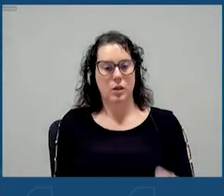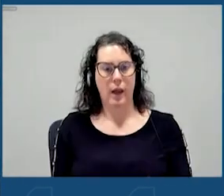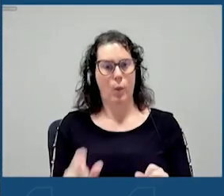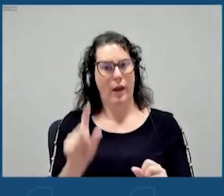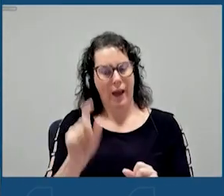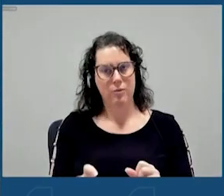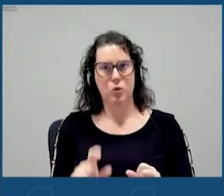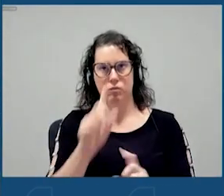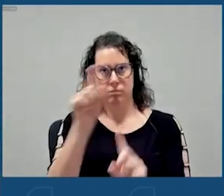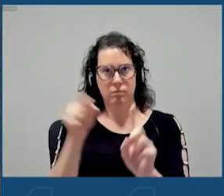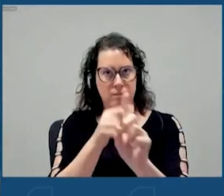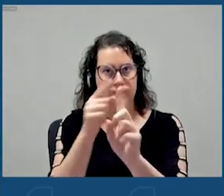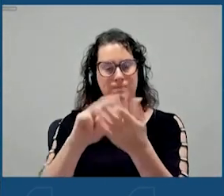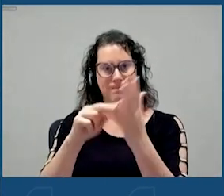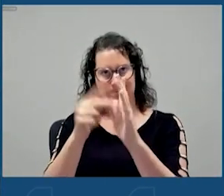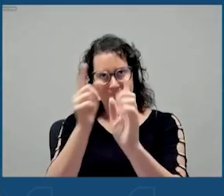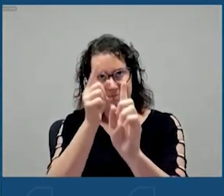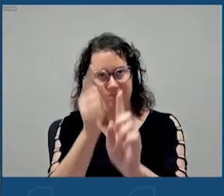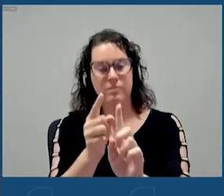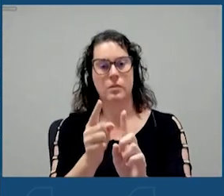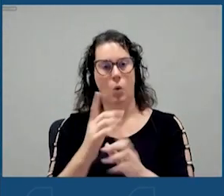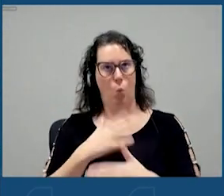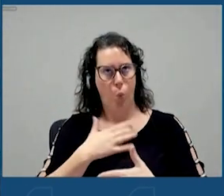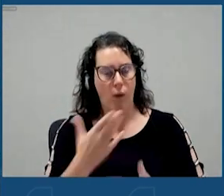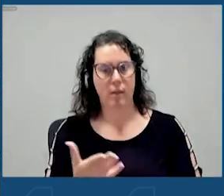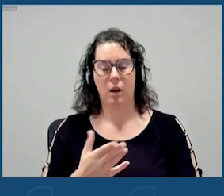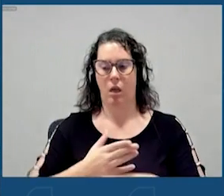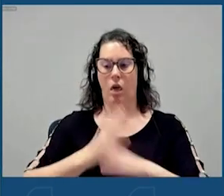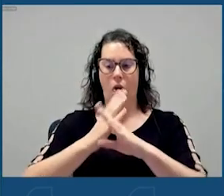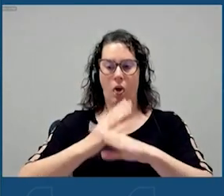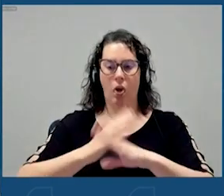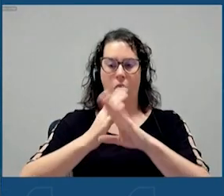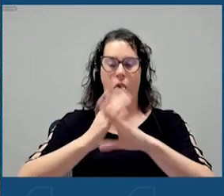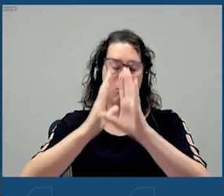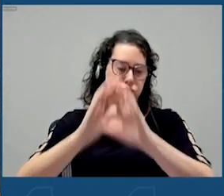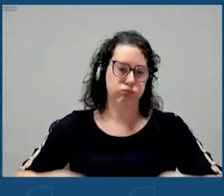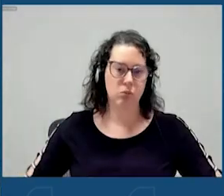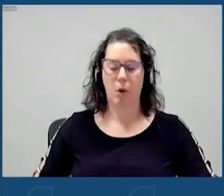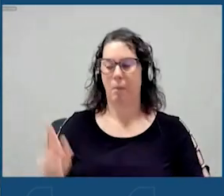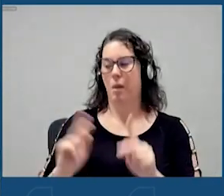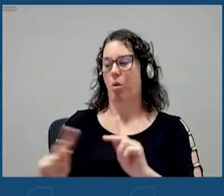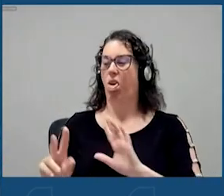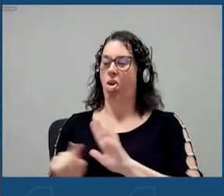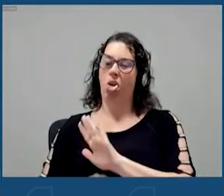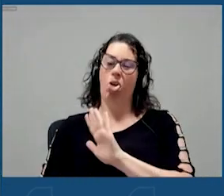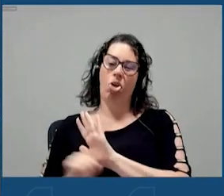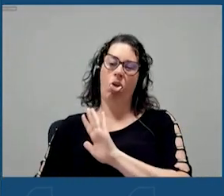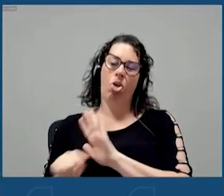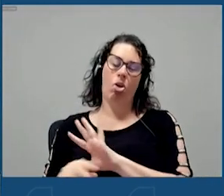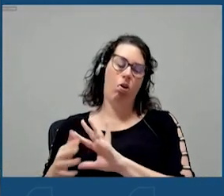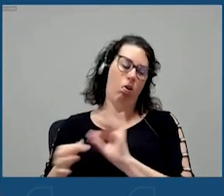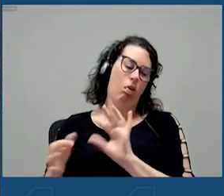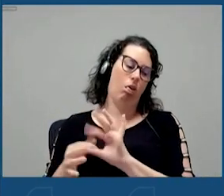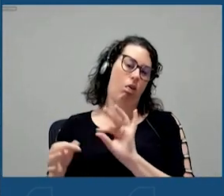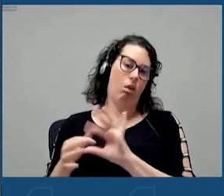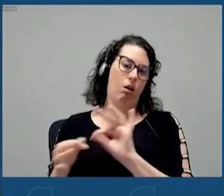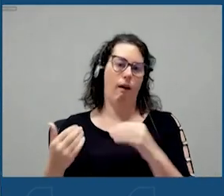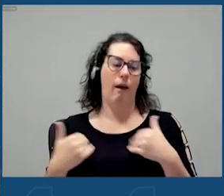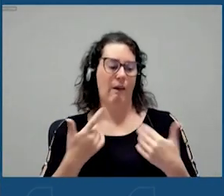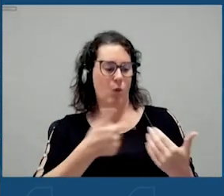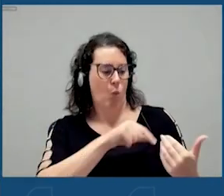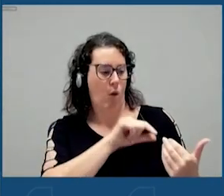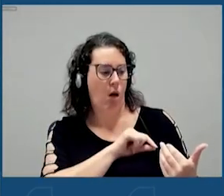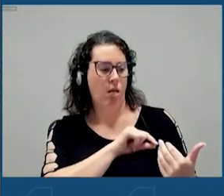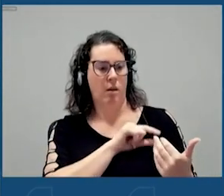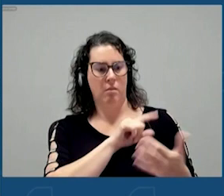the willingness to break through all the artificial barriers or the naysayers or people who have all these qualifiers before they'll